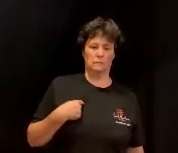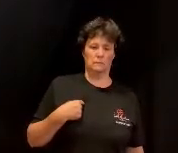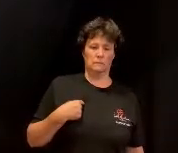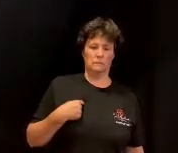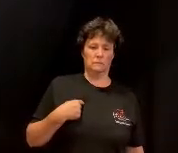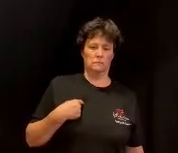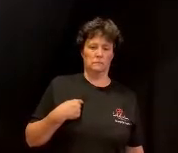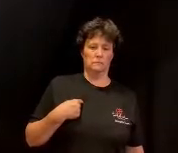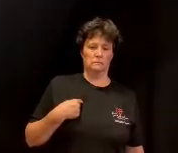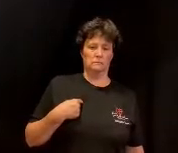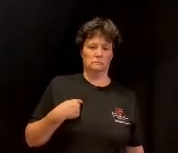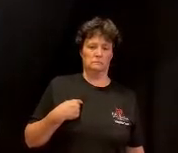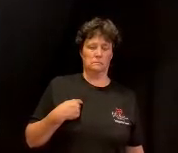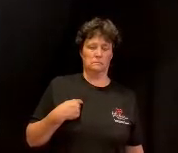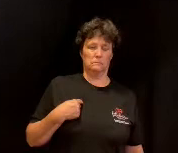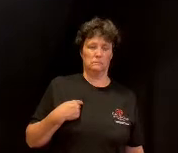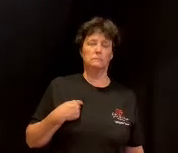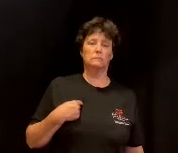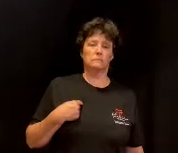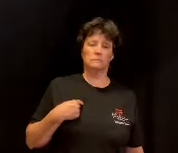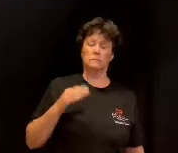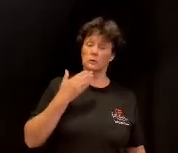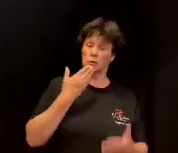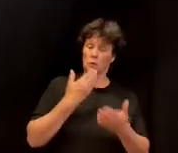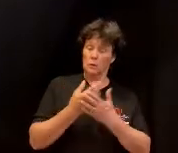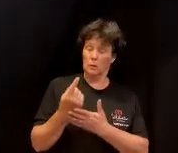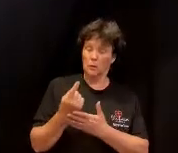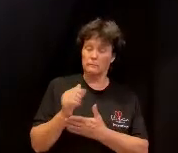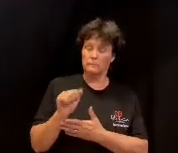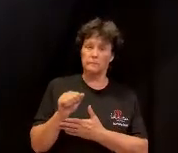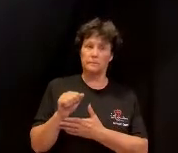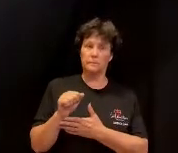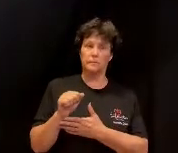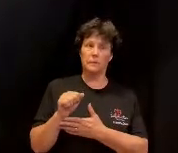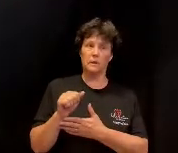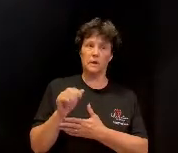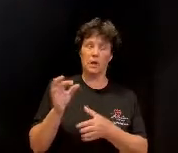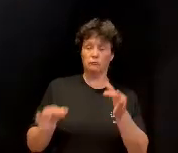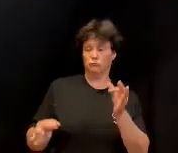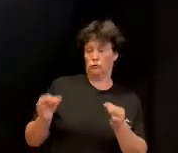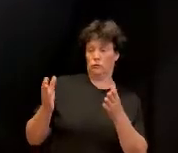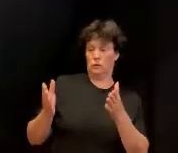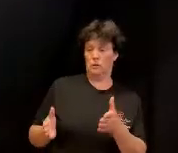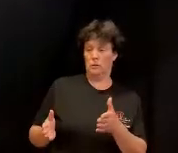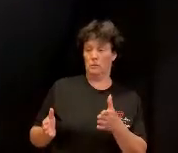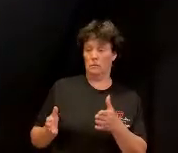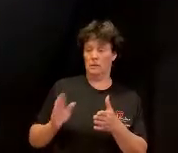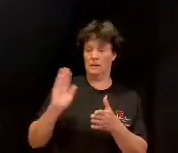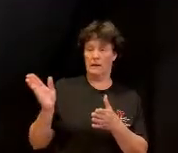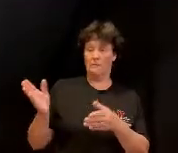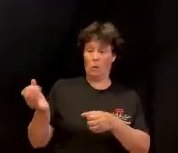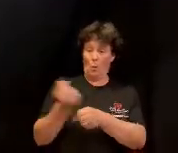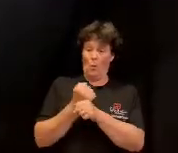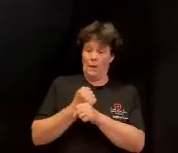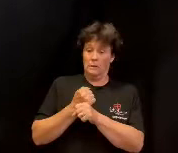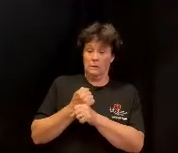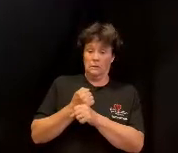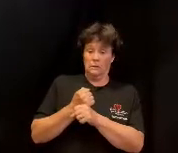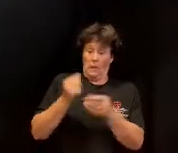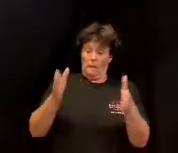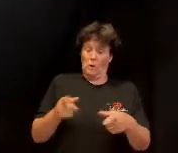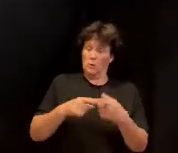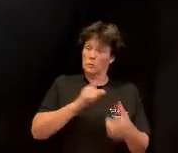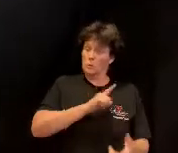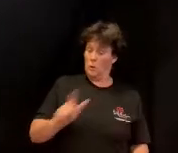Right? That's a good one. Now, and I'm telling you something. Judging someone never wins someone to the Lord. But let me show you this one real